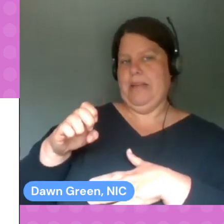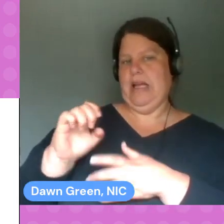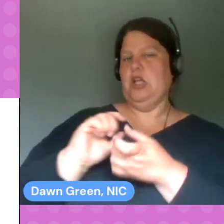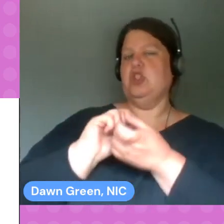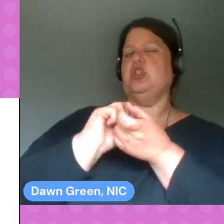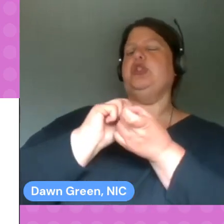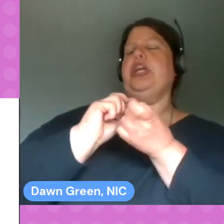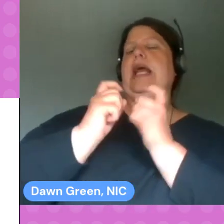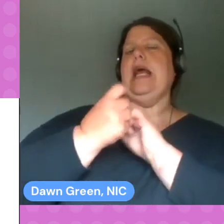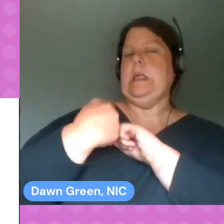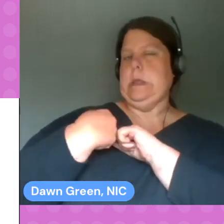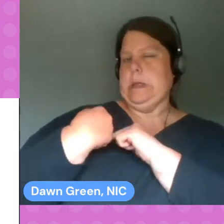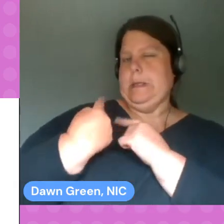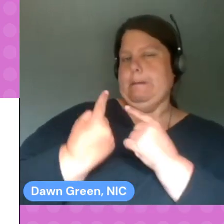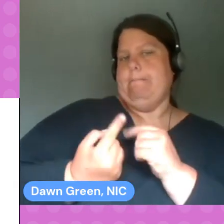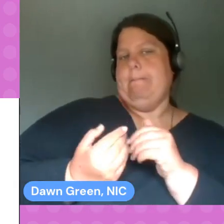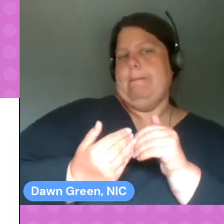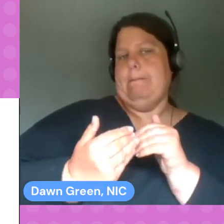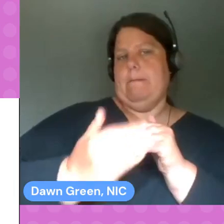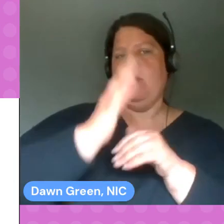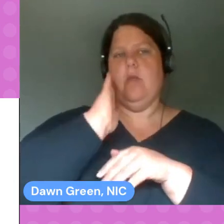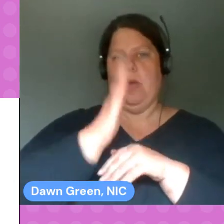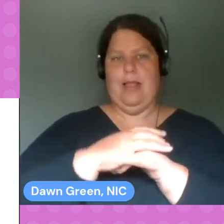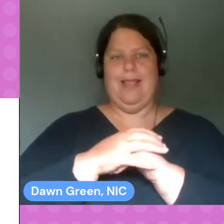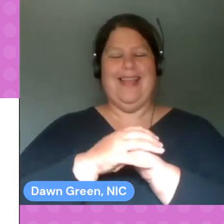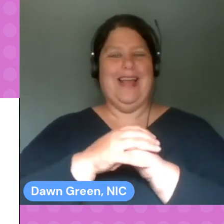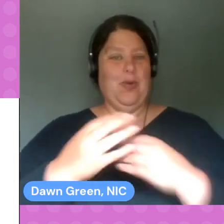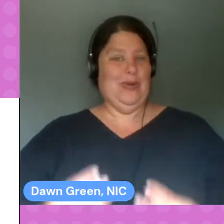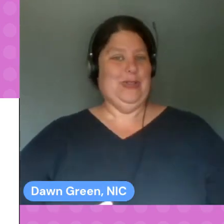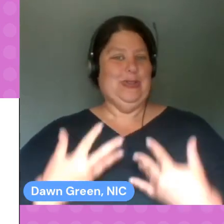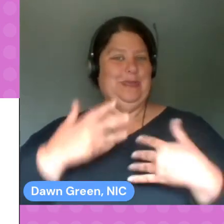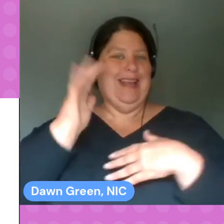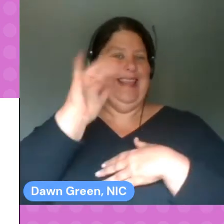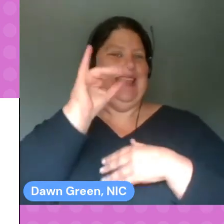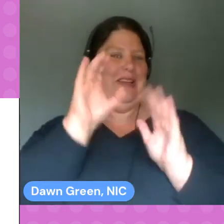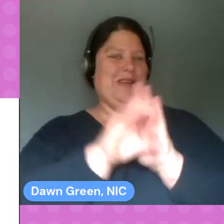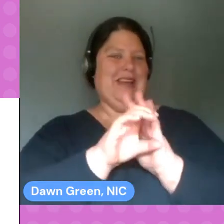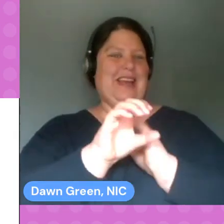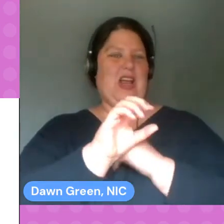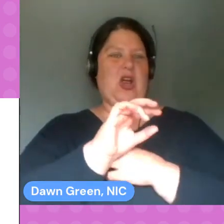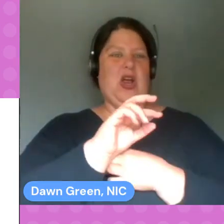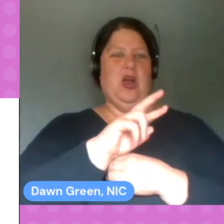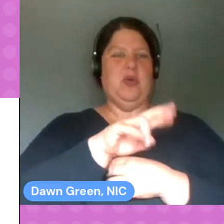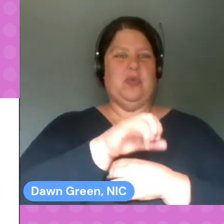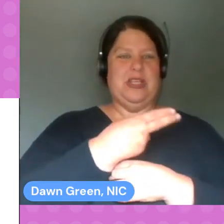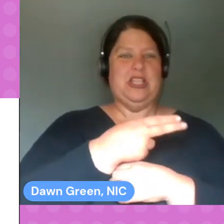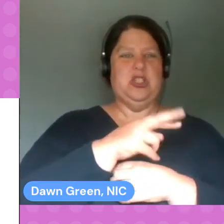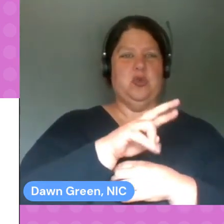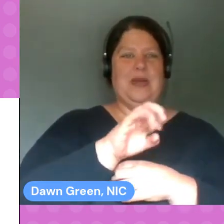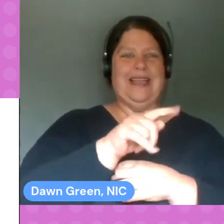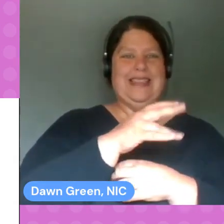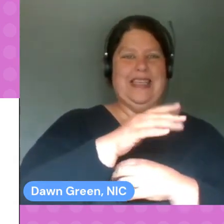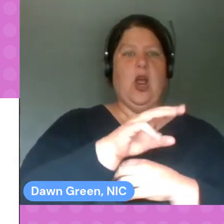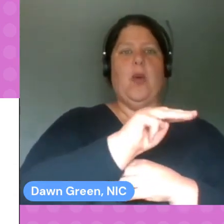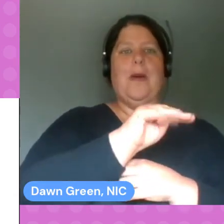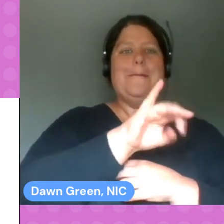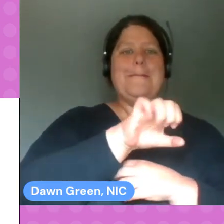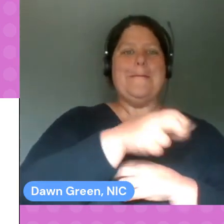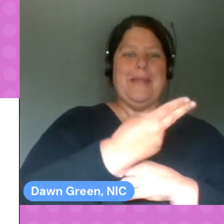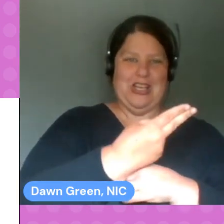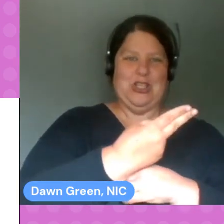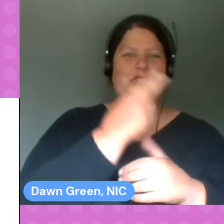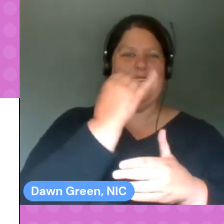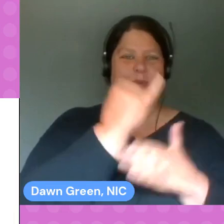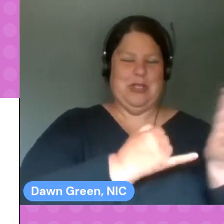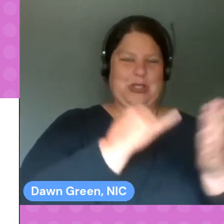And we were really inspired by this sketch that Mitch Resnick made in a recent blog post. He took some of our work and remixed it